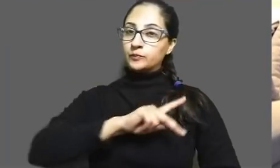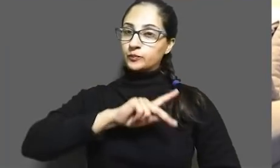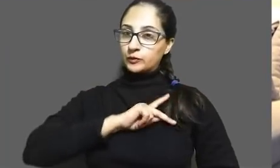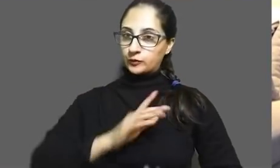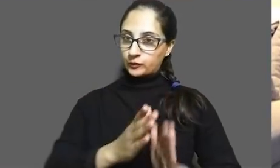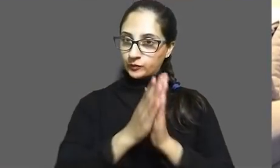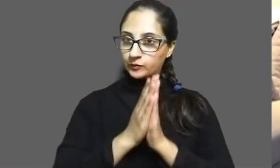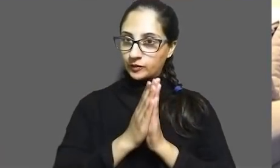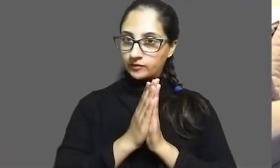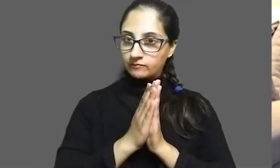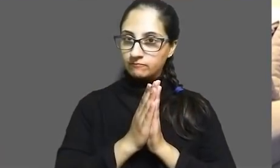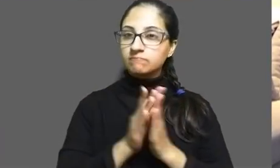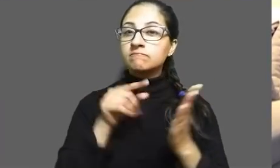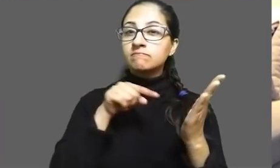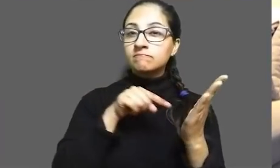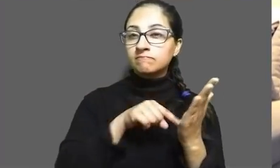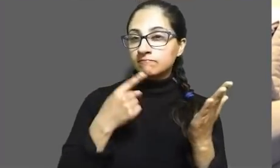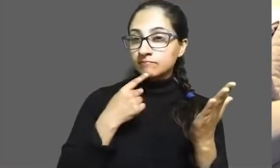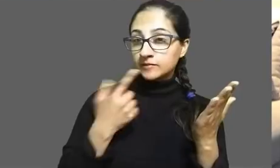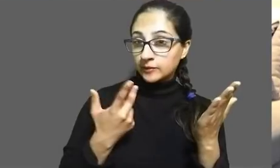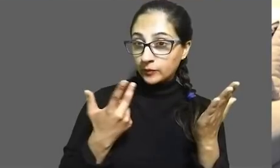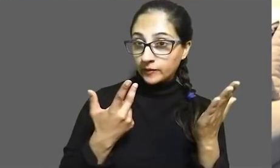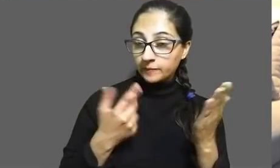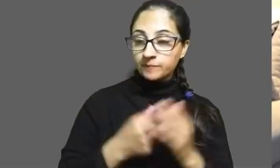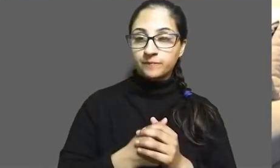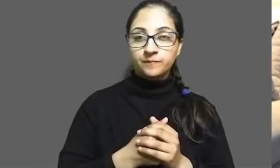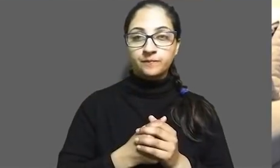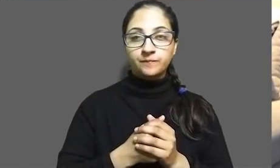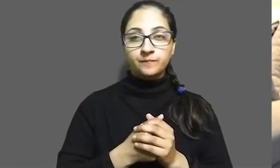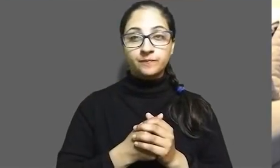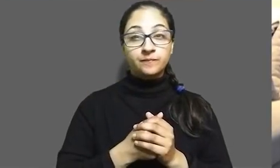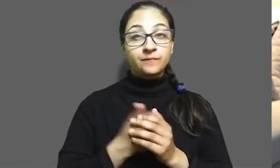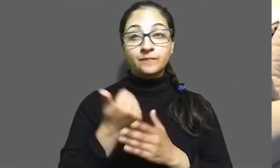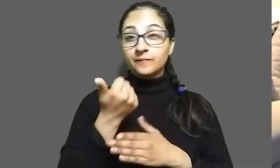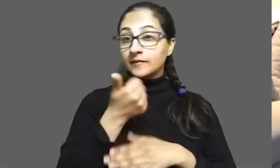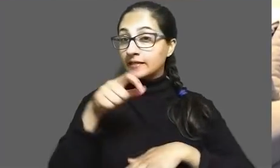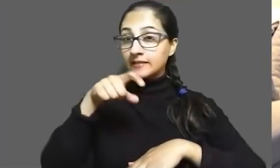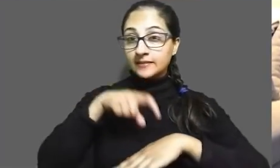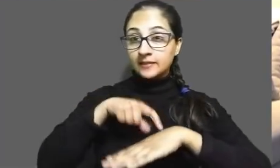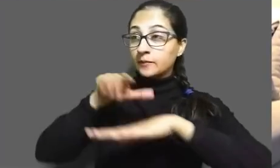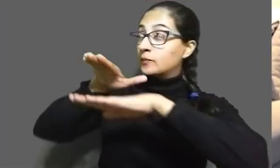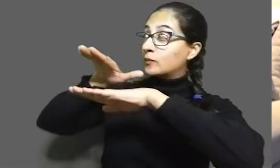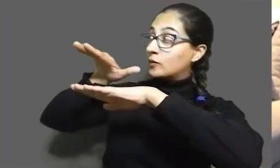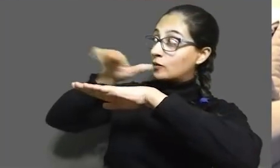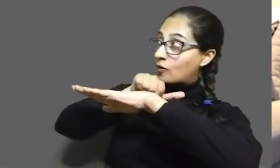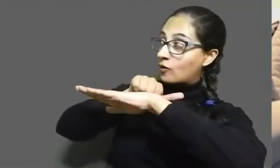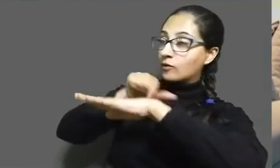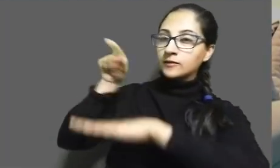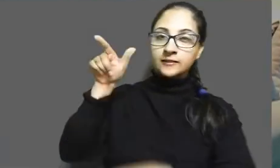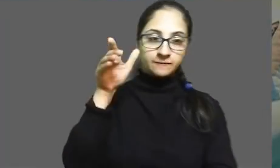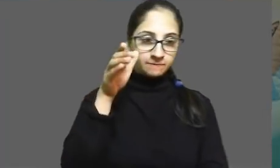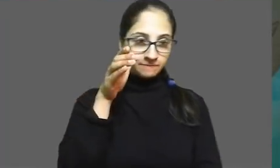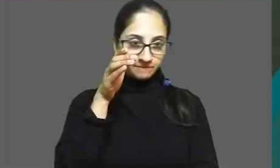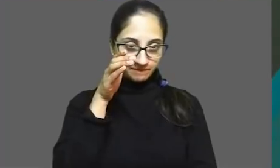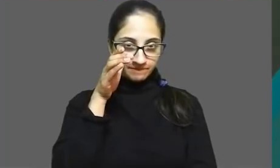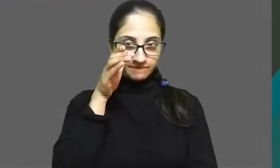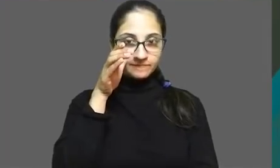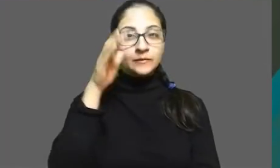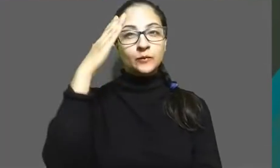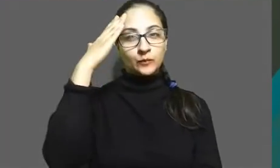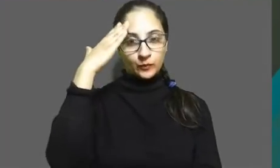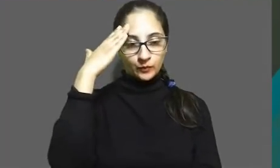salam about prayer, about personal prayer, in very beautiful, inspirational words.